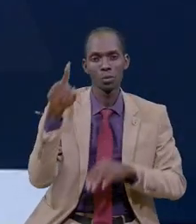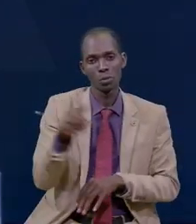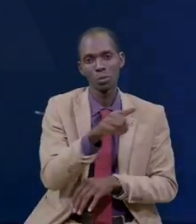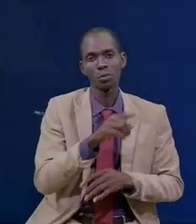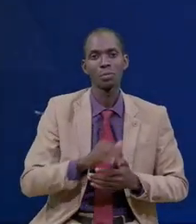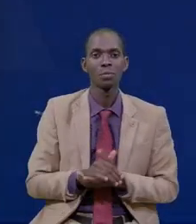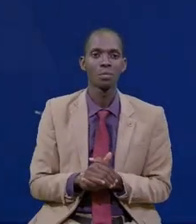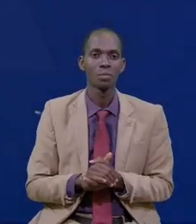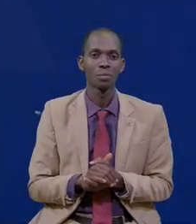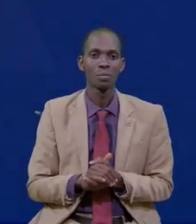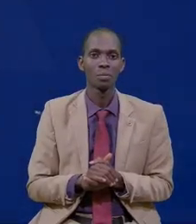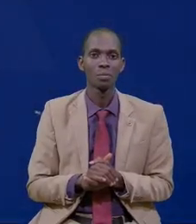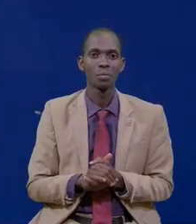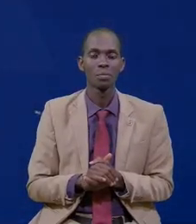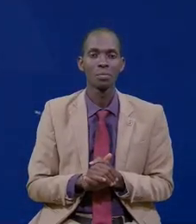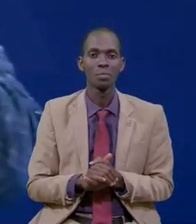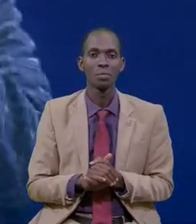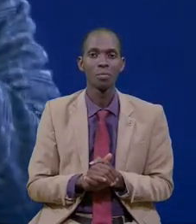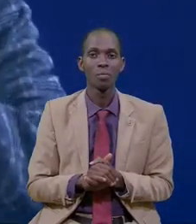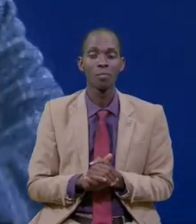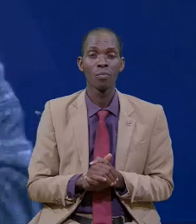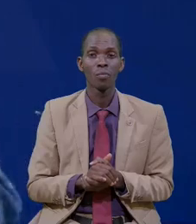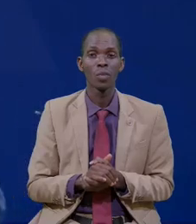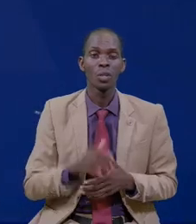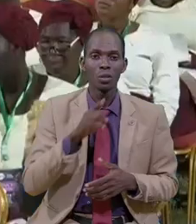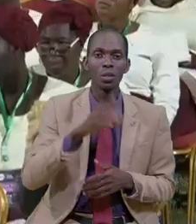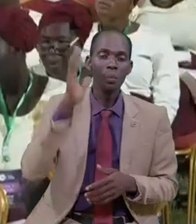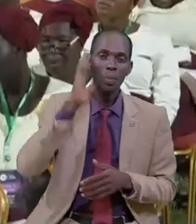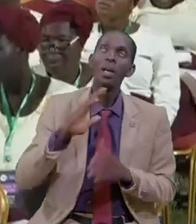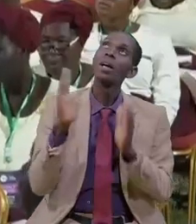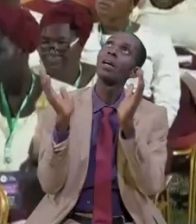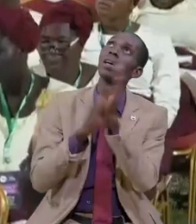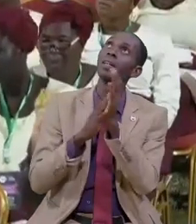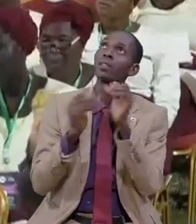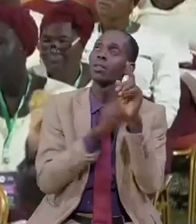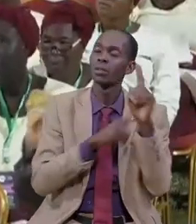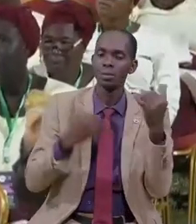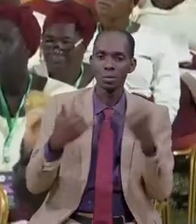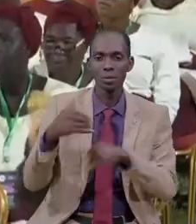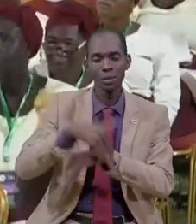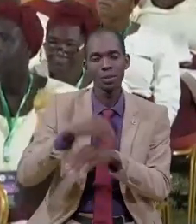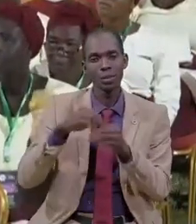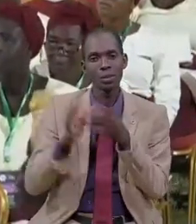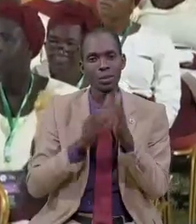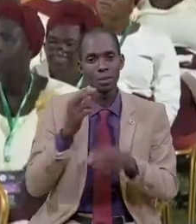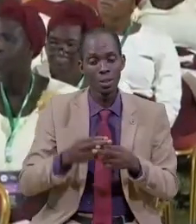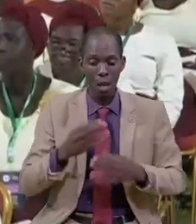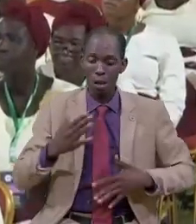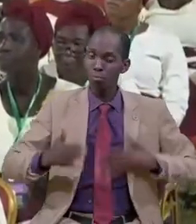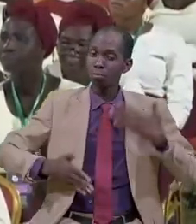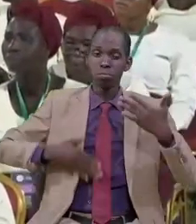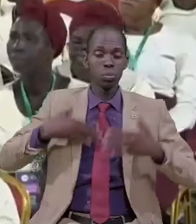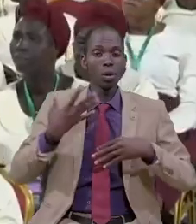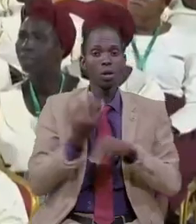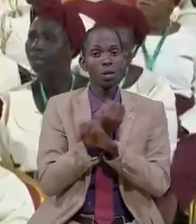sacrifice. You will praise the Lord tonight. Tu vas louer le Seigneur ce soir. Joy of salvation will